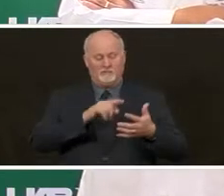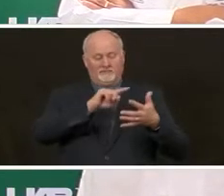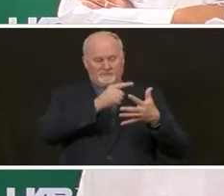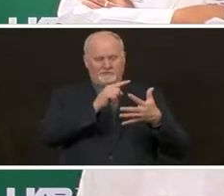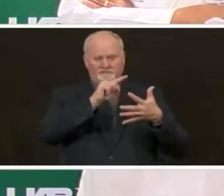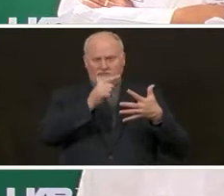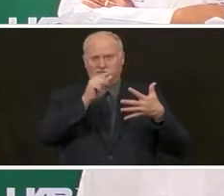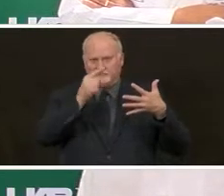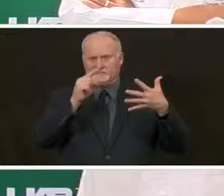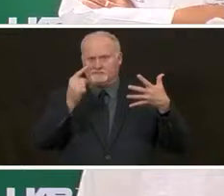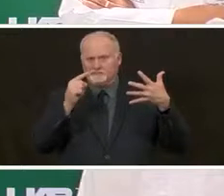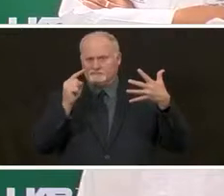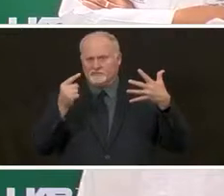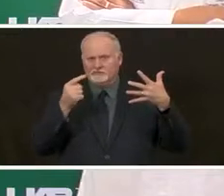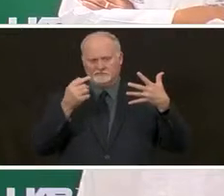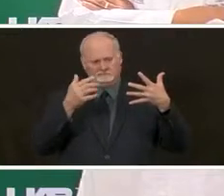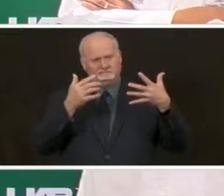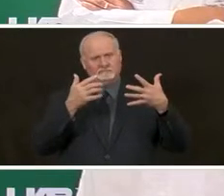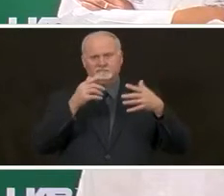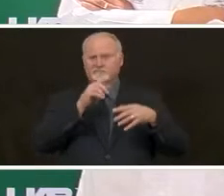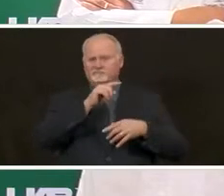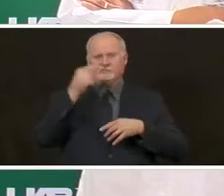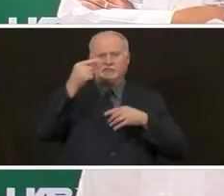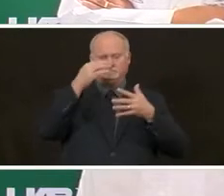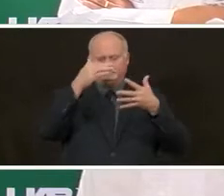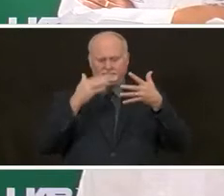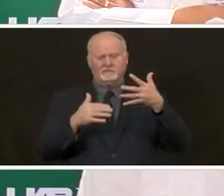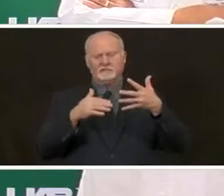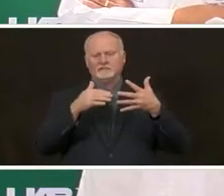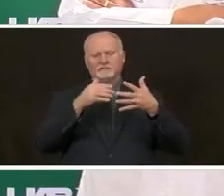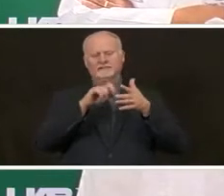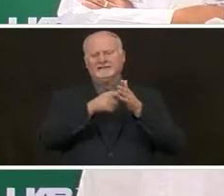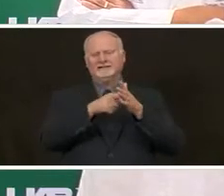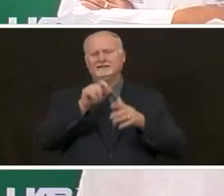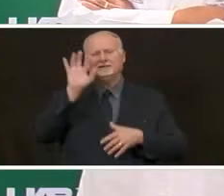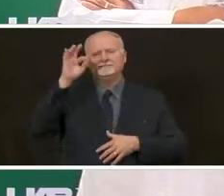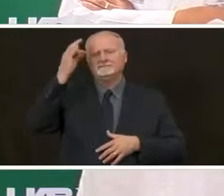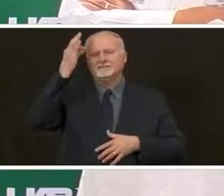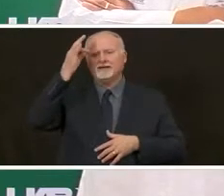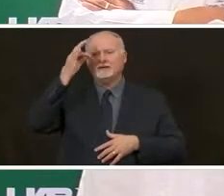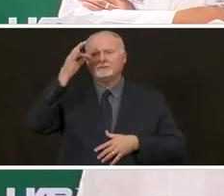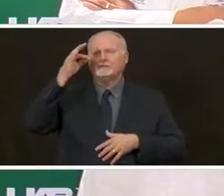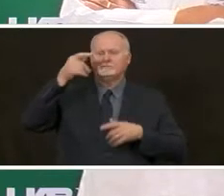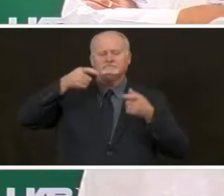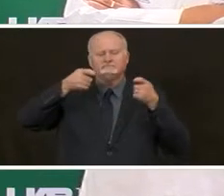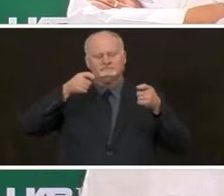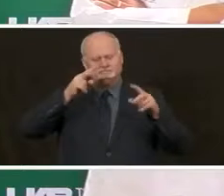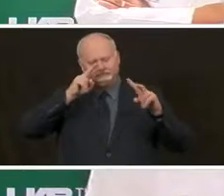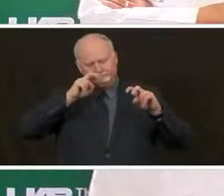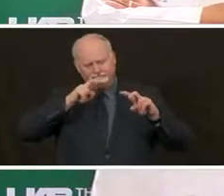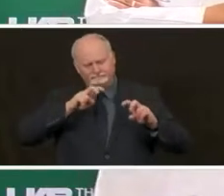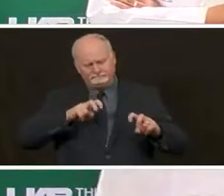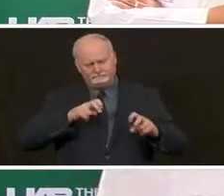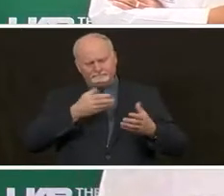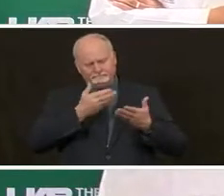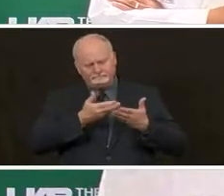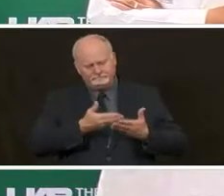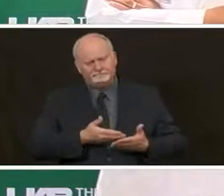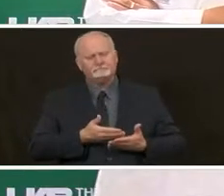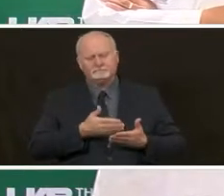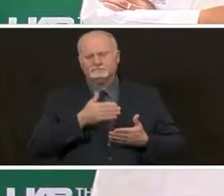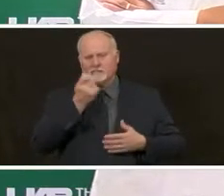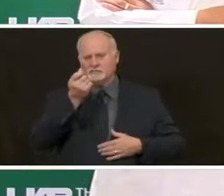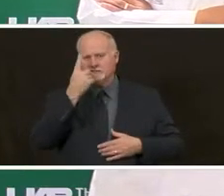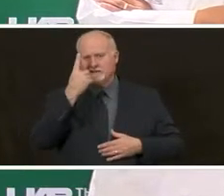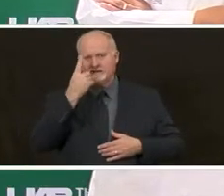I described are going to be key data elements that federal regulators are going to want to see and understand that could not